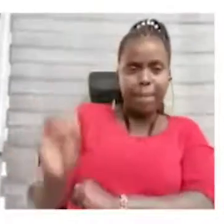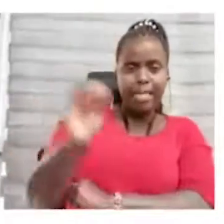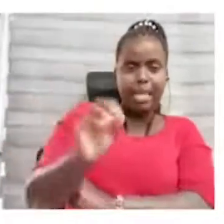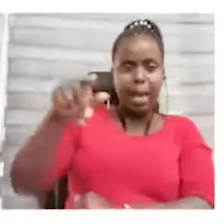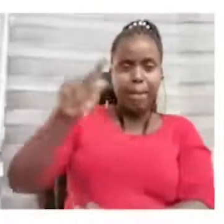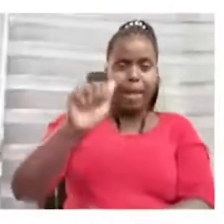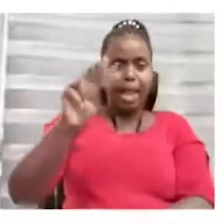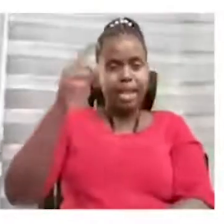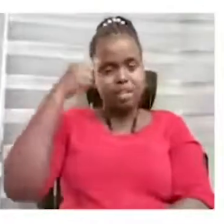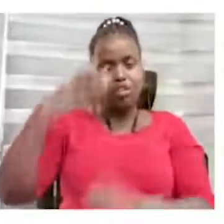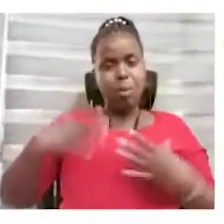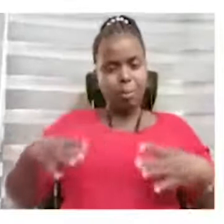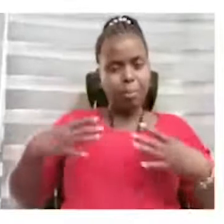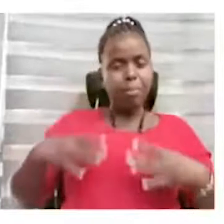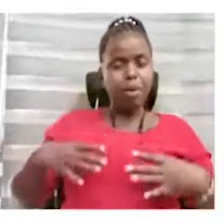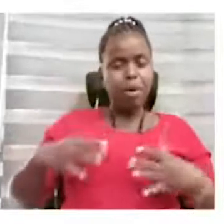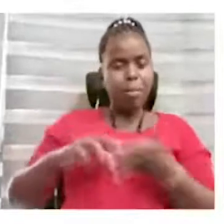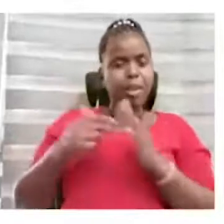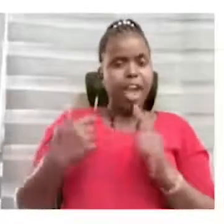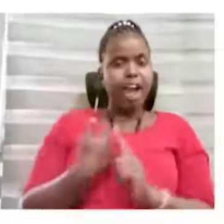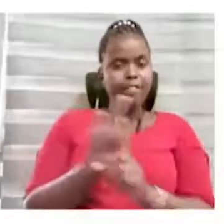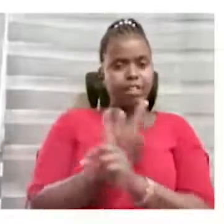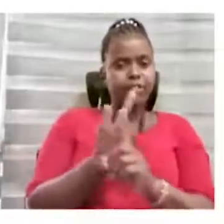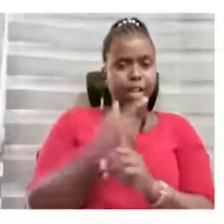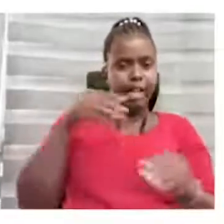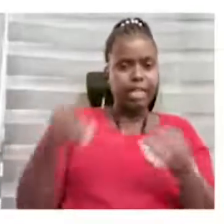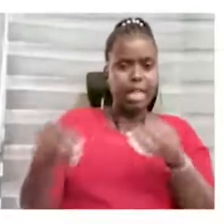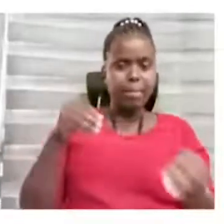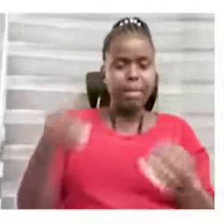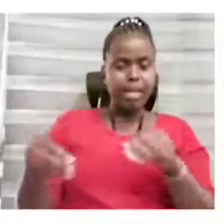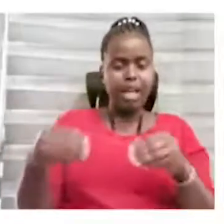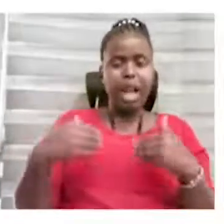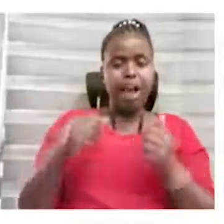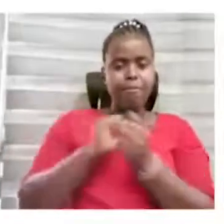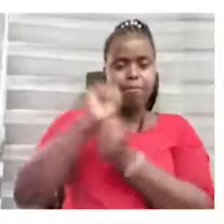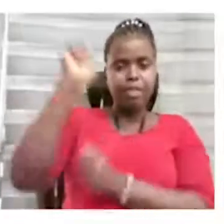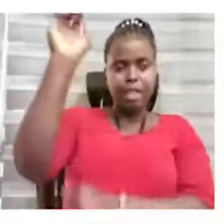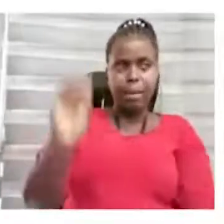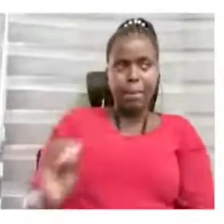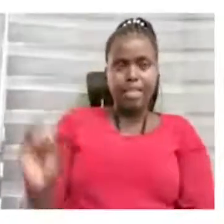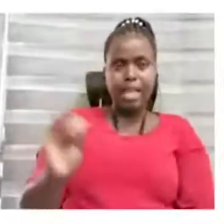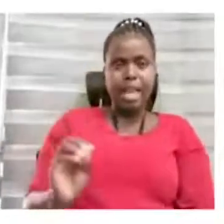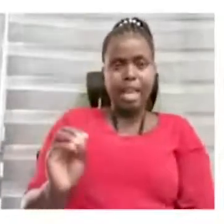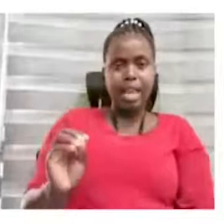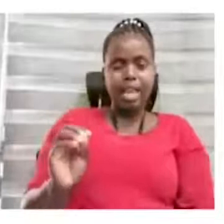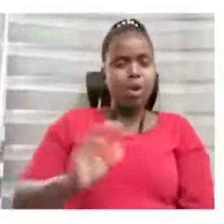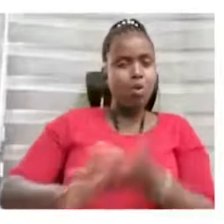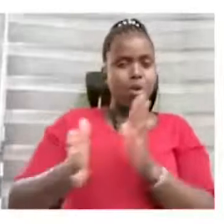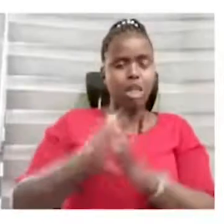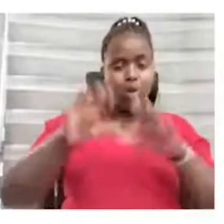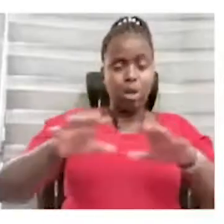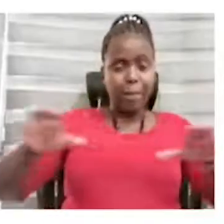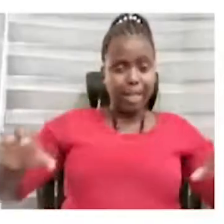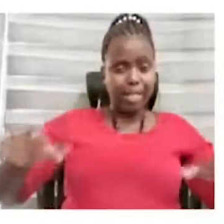have some type of disability, right? So that's a 15%, market, which is a big market, right? But